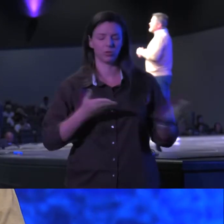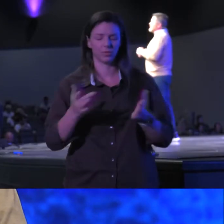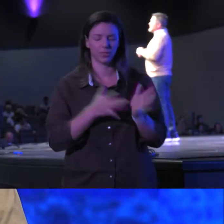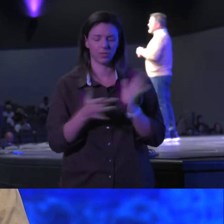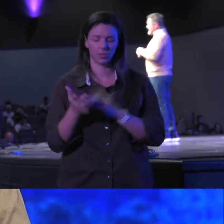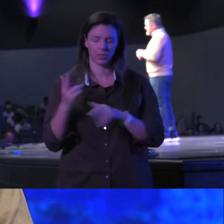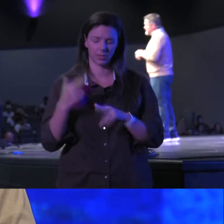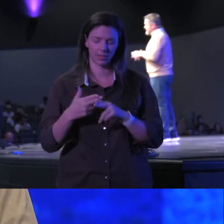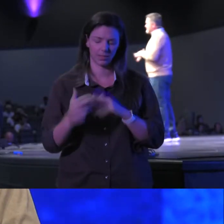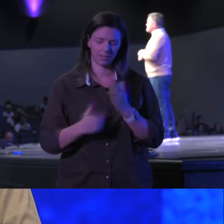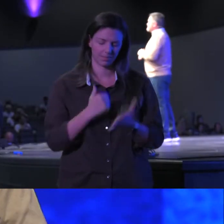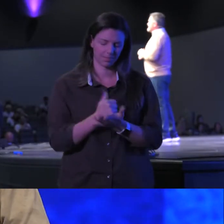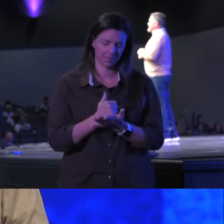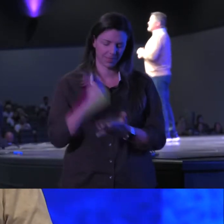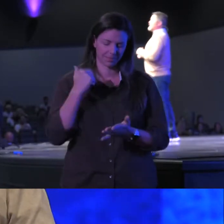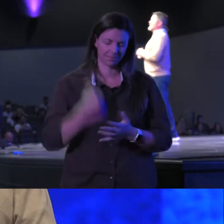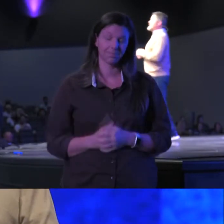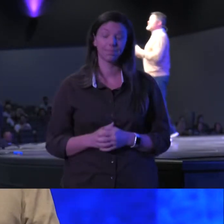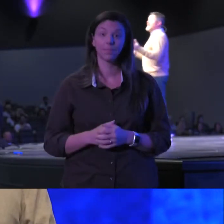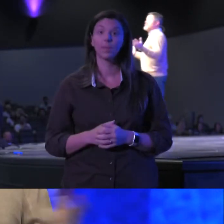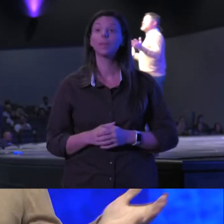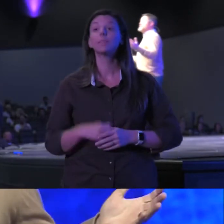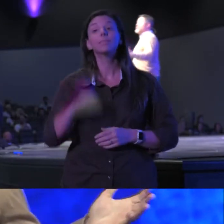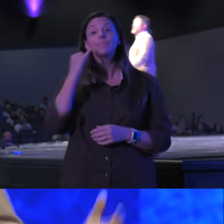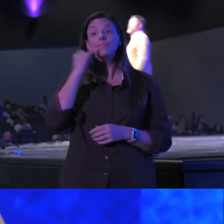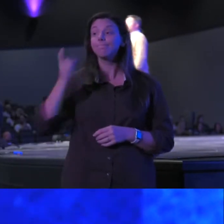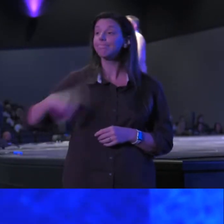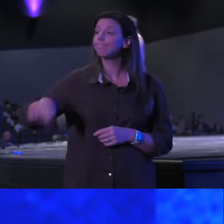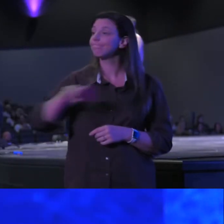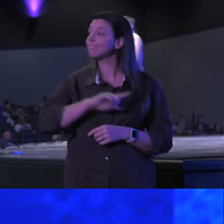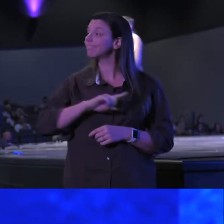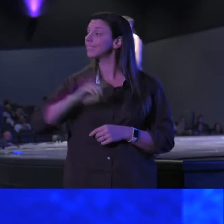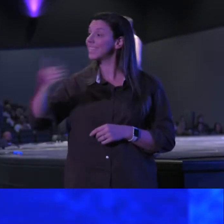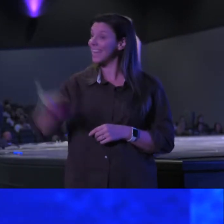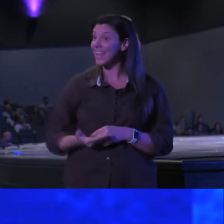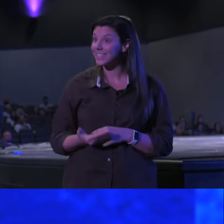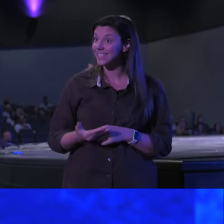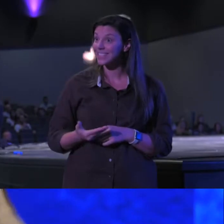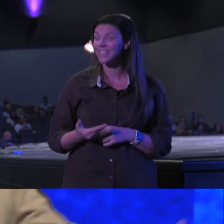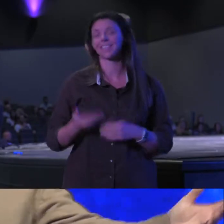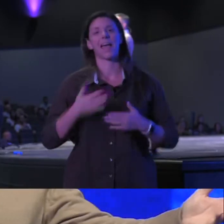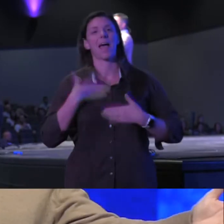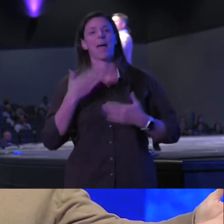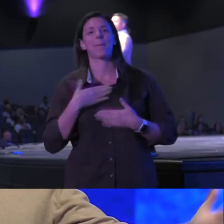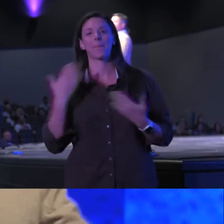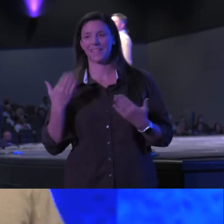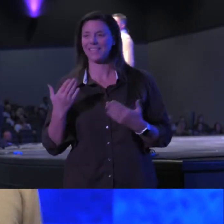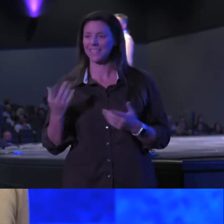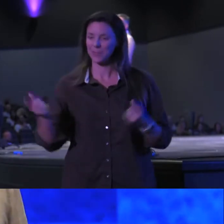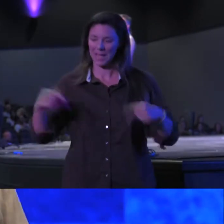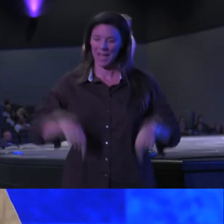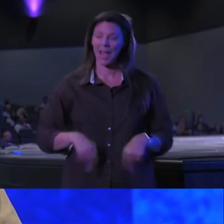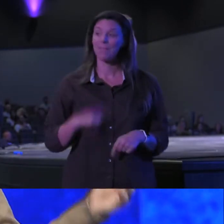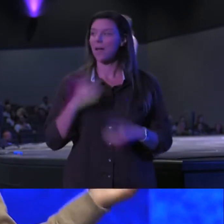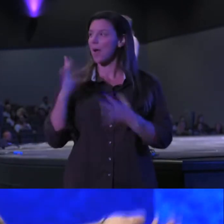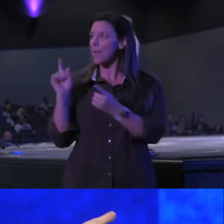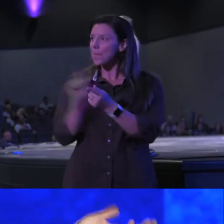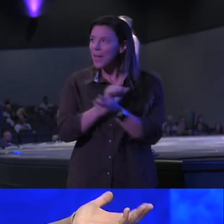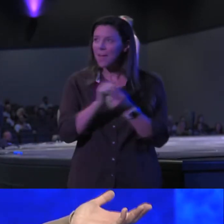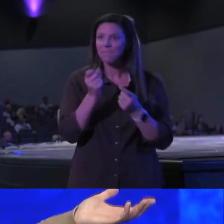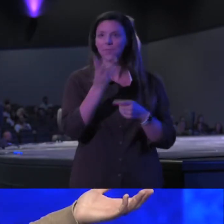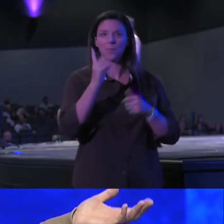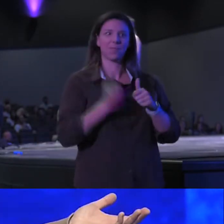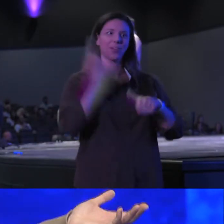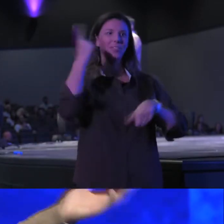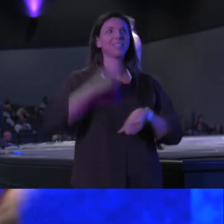name, amen. If you're a guest of ours this morning, we're glad that you're here. I've already met some first-time guests. One of the most exciting